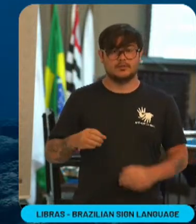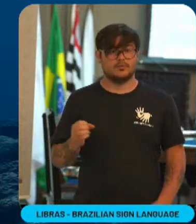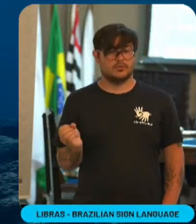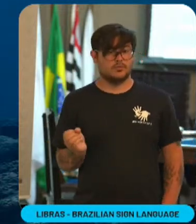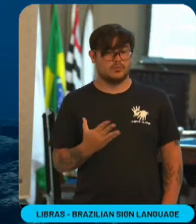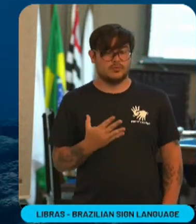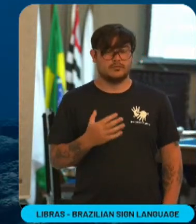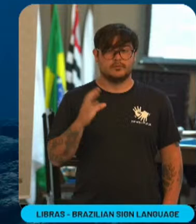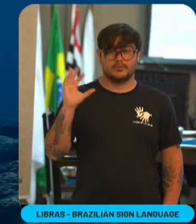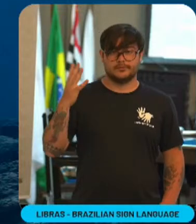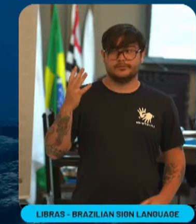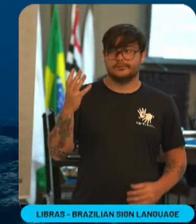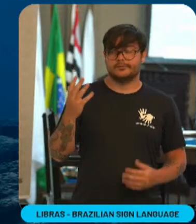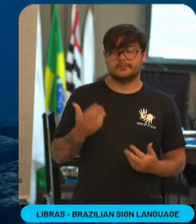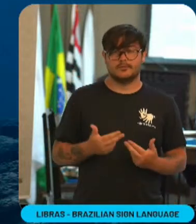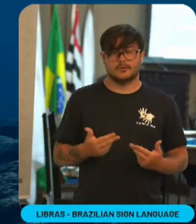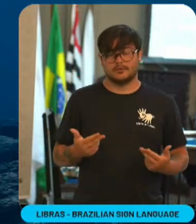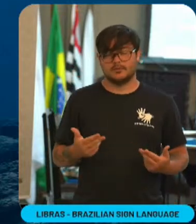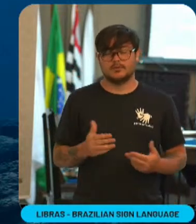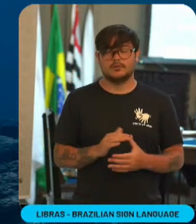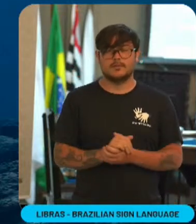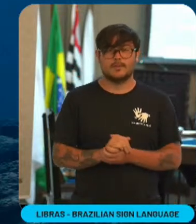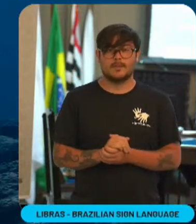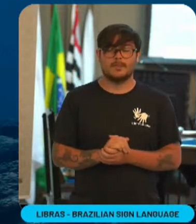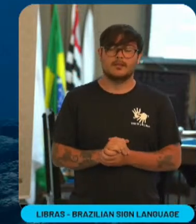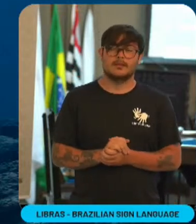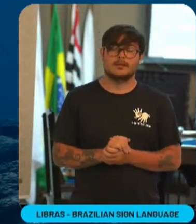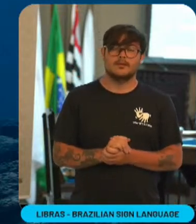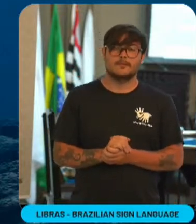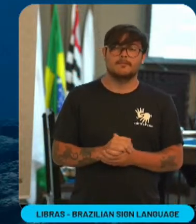and also an